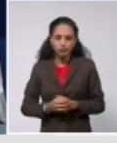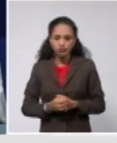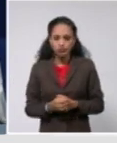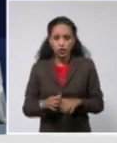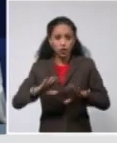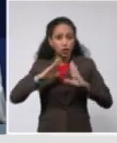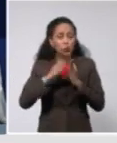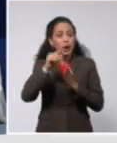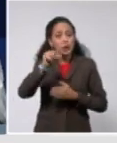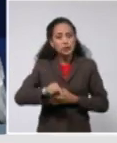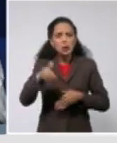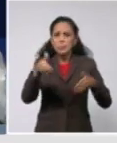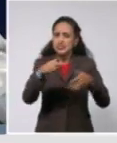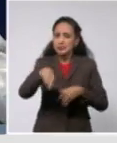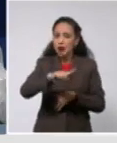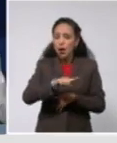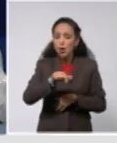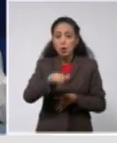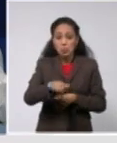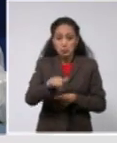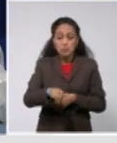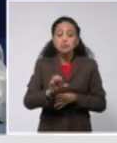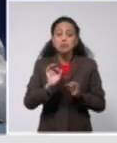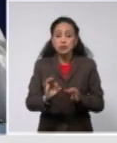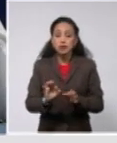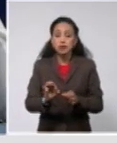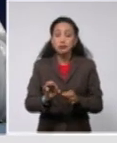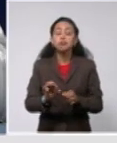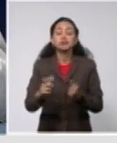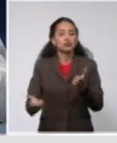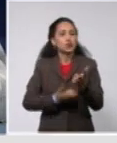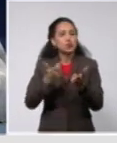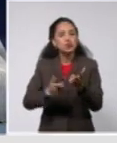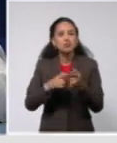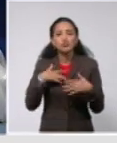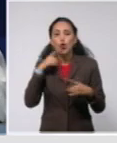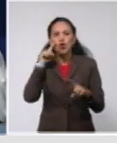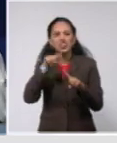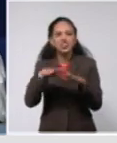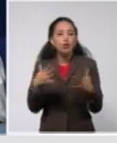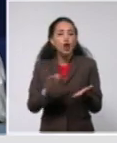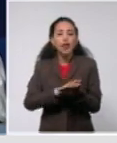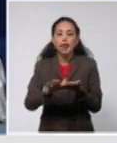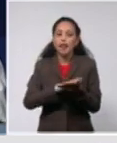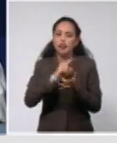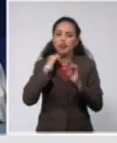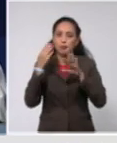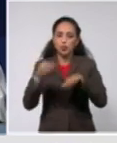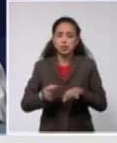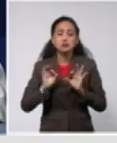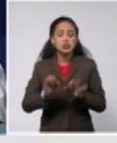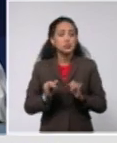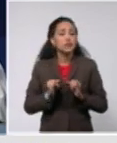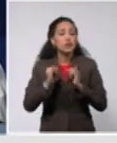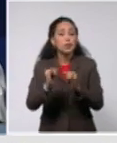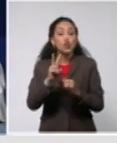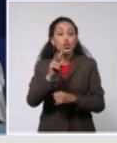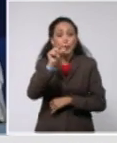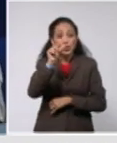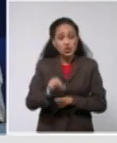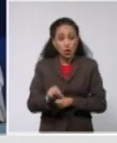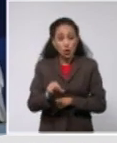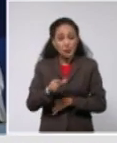Mayabeque, 1 in Matanzas, 1 in Sancti Spiritus, 1 in Las Tunas,